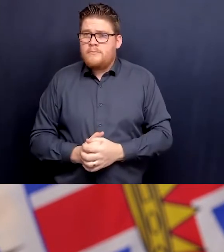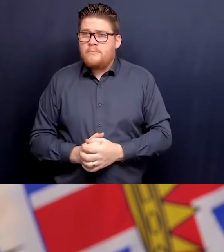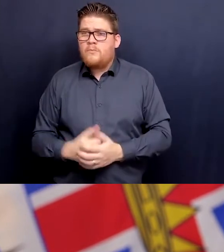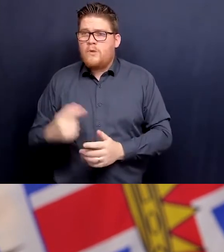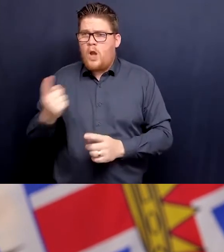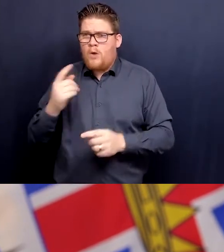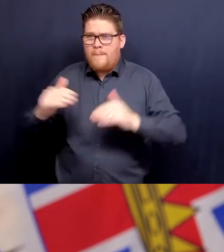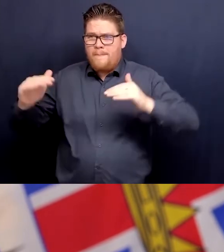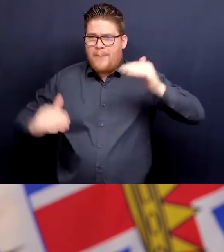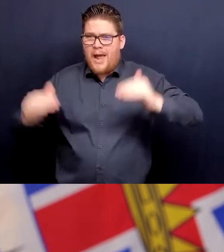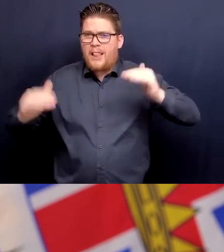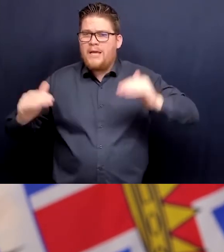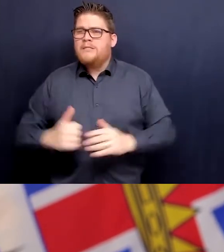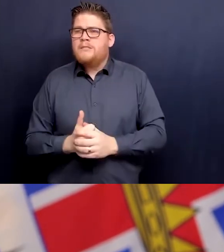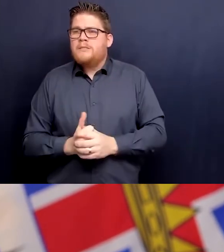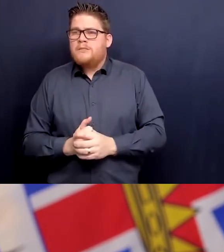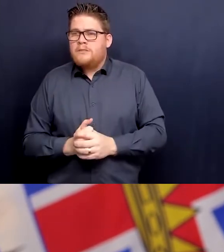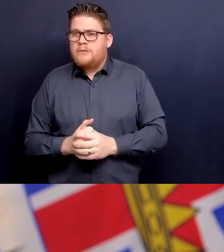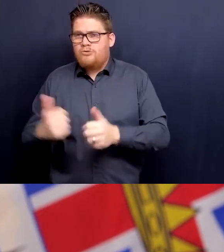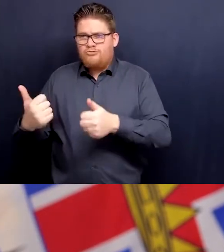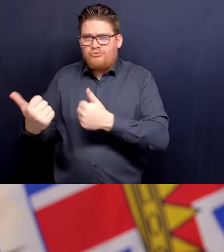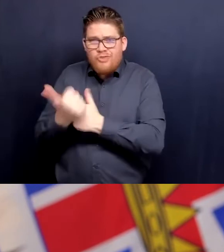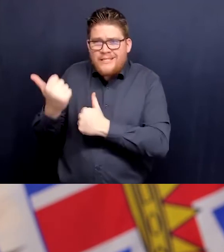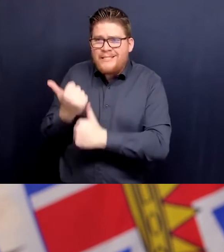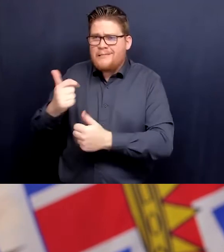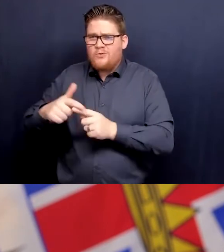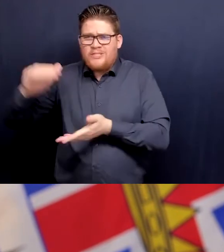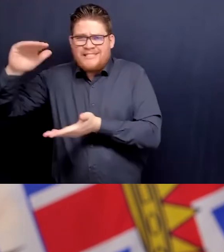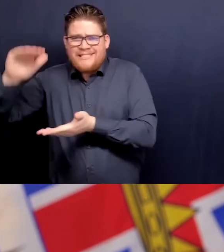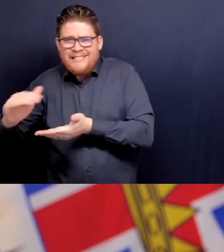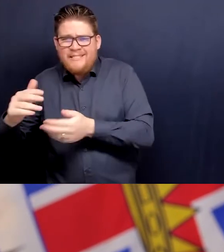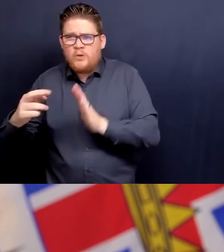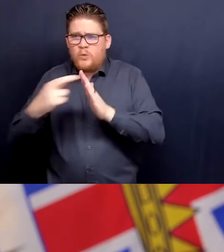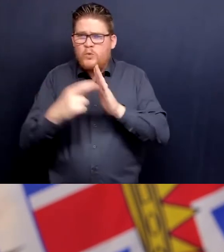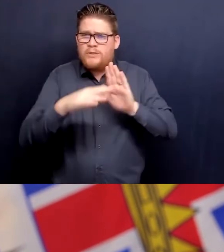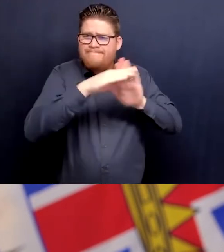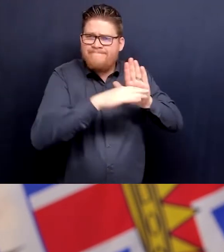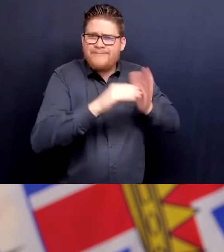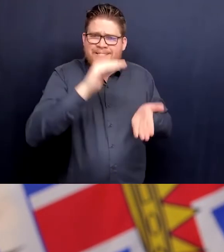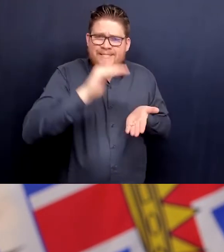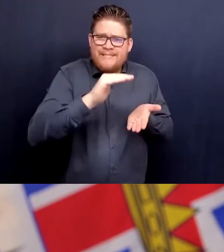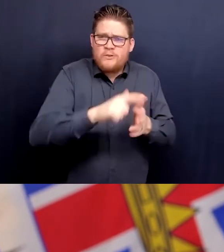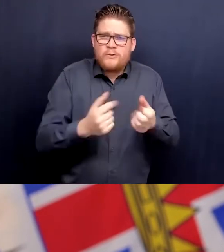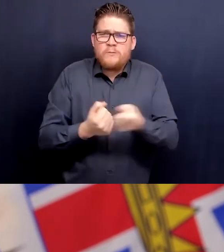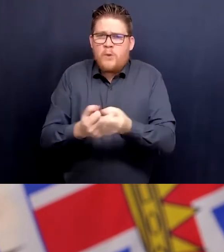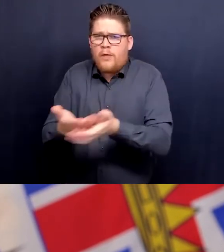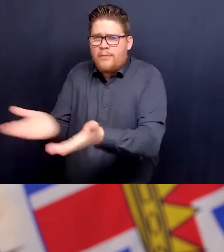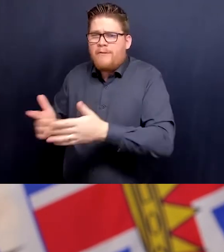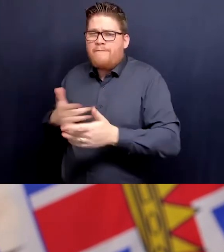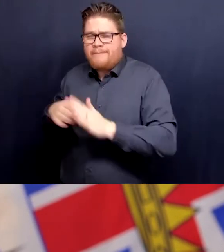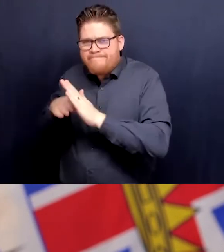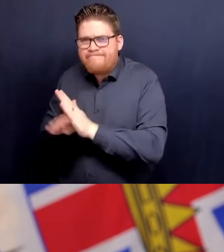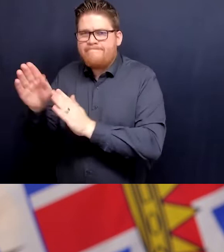it with measures that are less restrictive, so that we can support people in the recovery from what we've been through in this